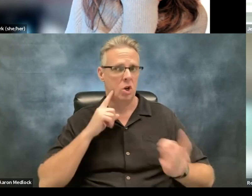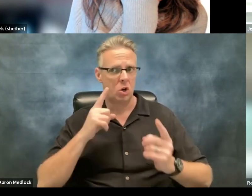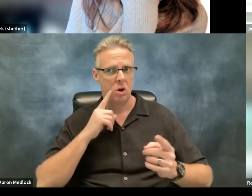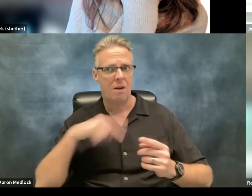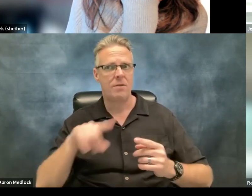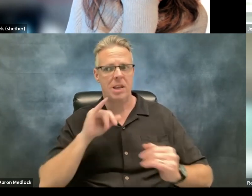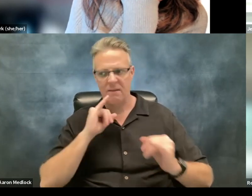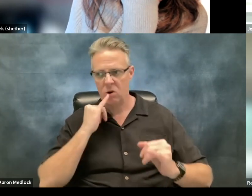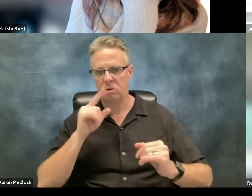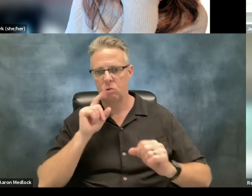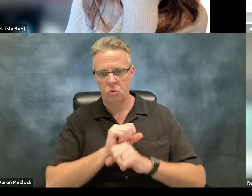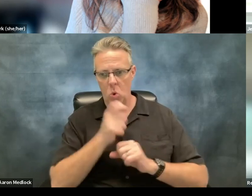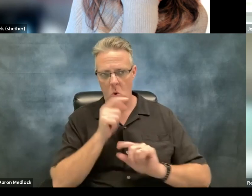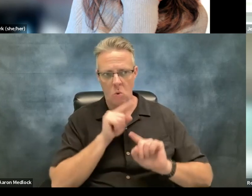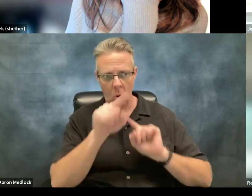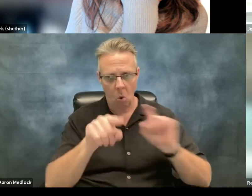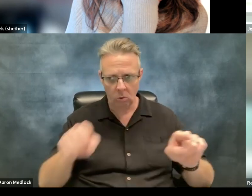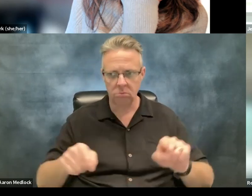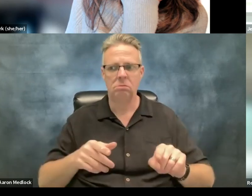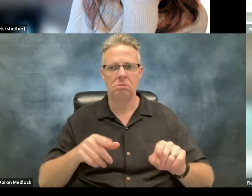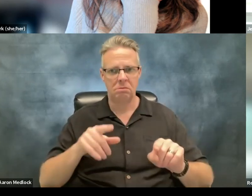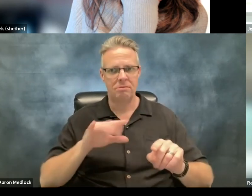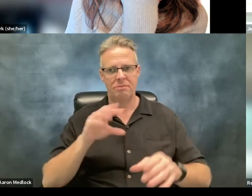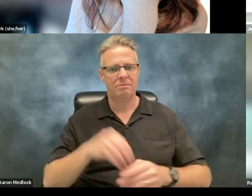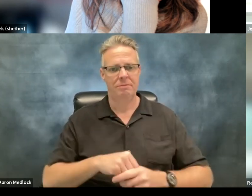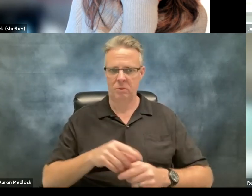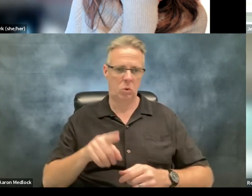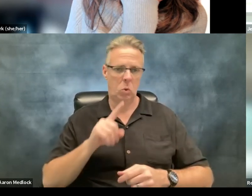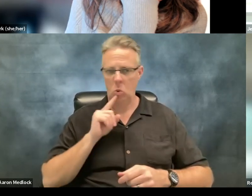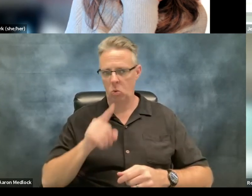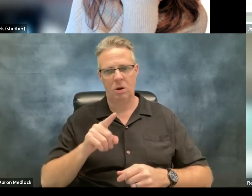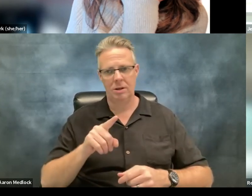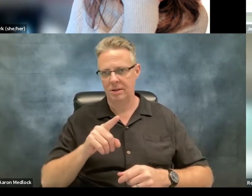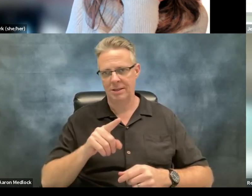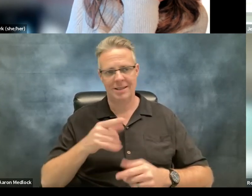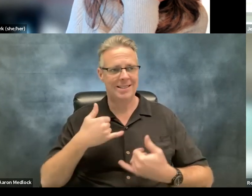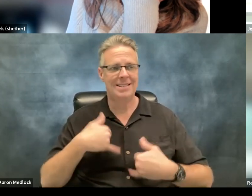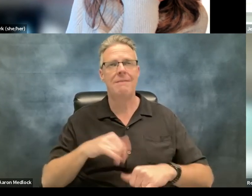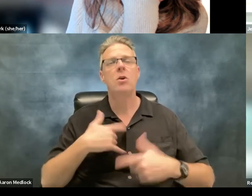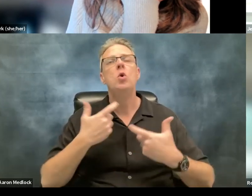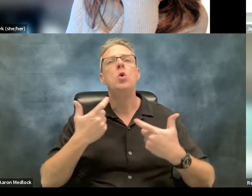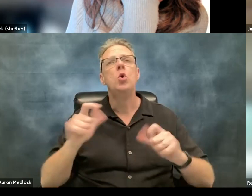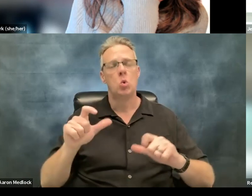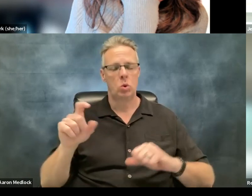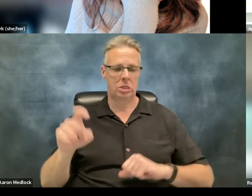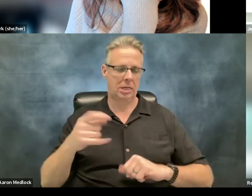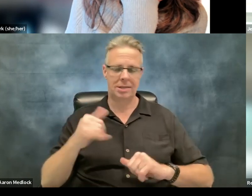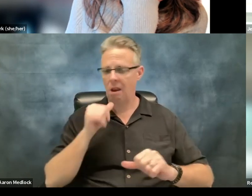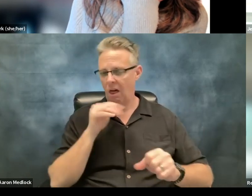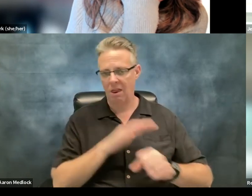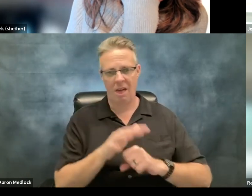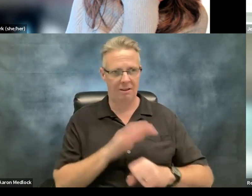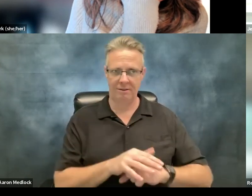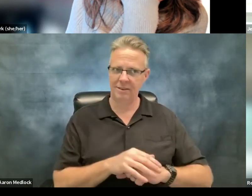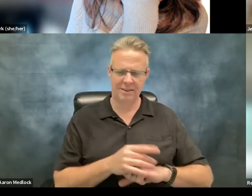on the ground, our key informant interviews, is this is nowhere near approaching addressing the need. And obviously with a map like what you